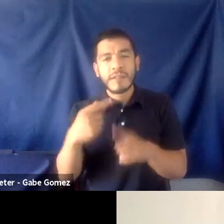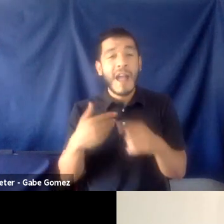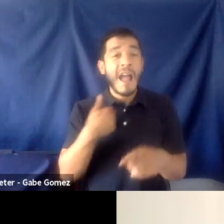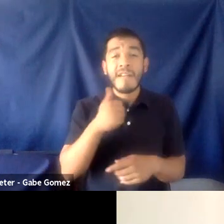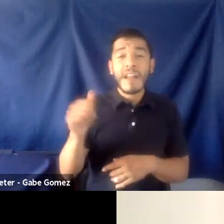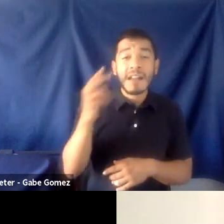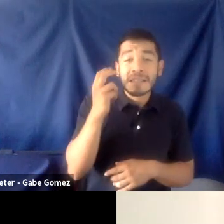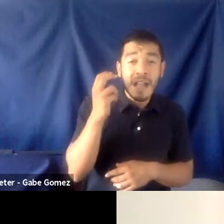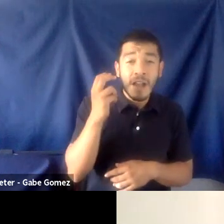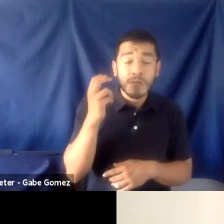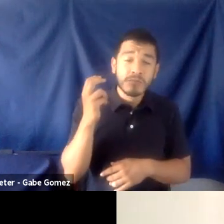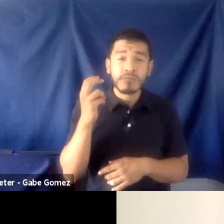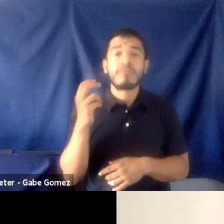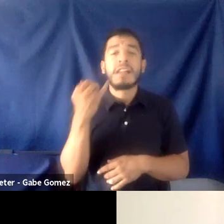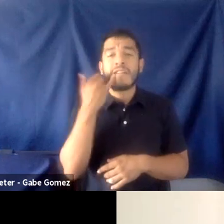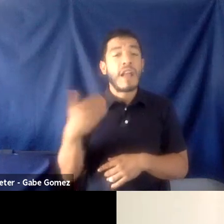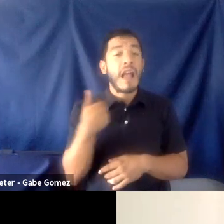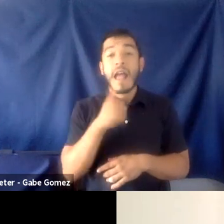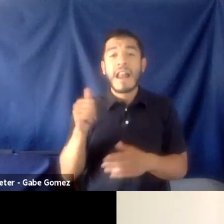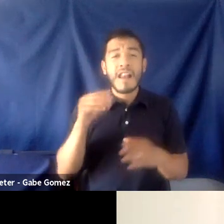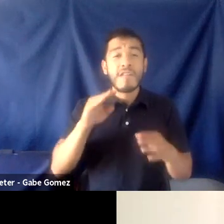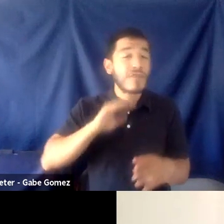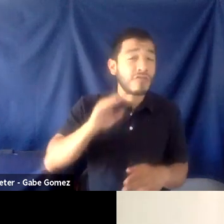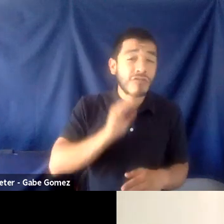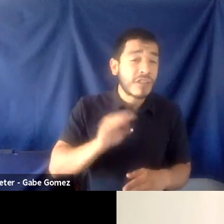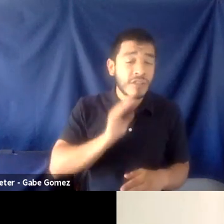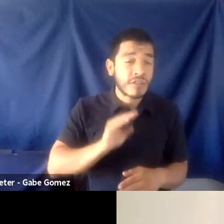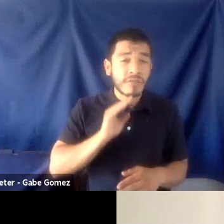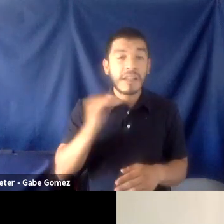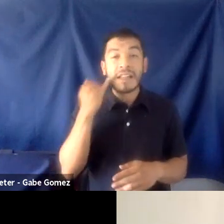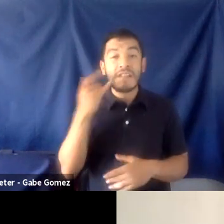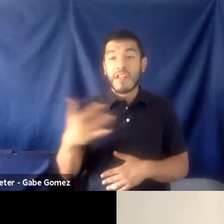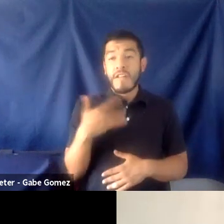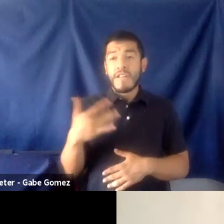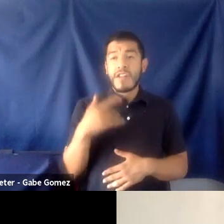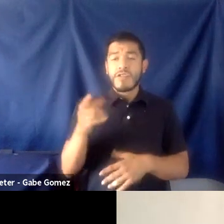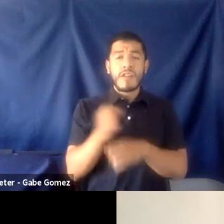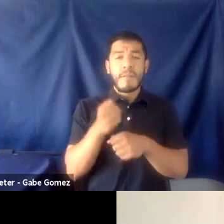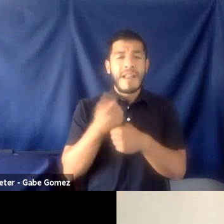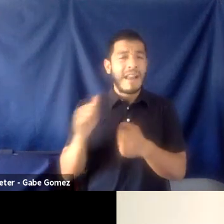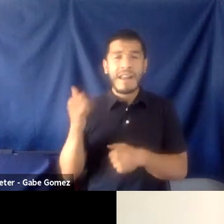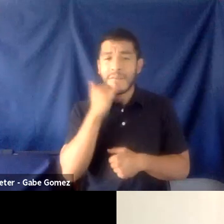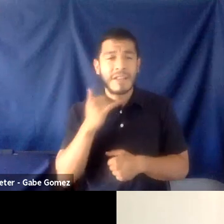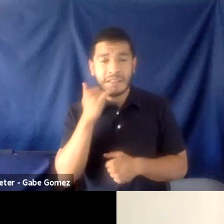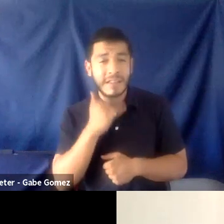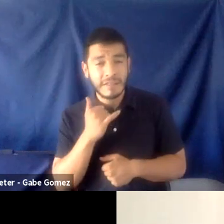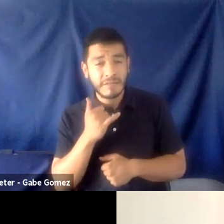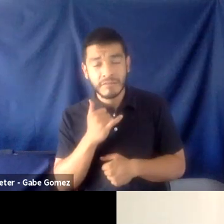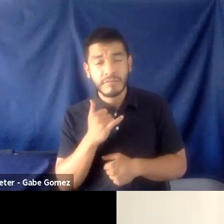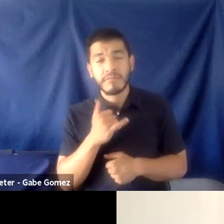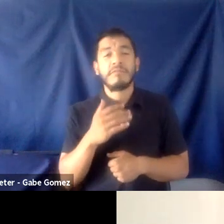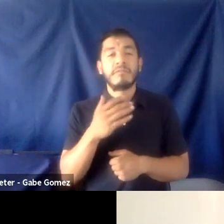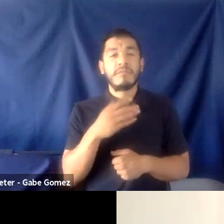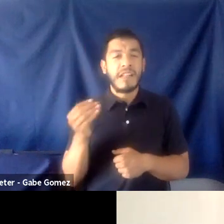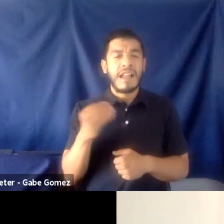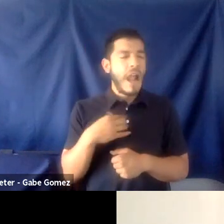doubts, if she had any frustrations, if she felt she had made any mistakes. And